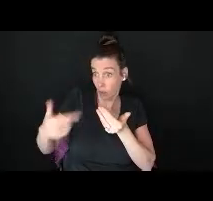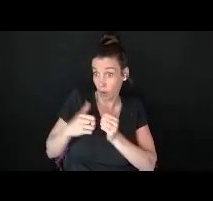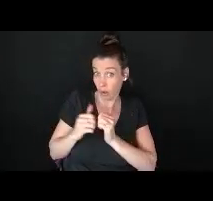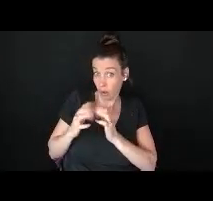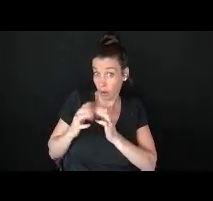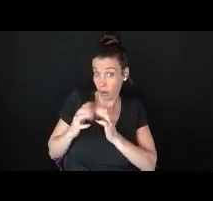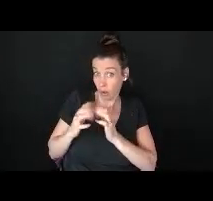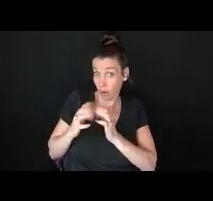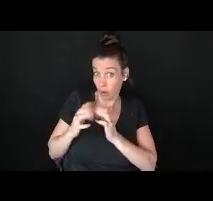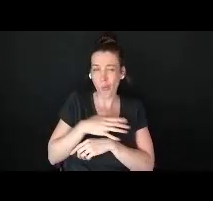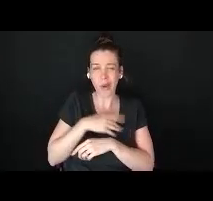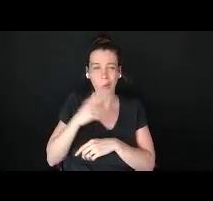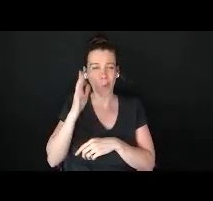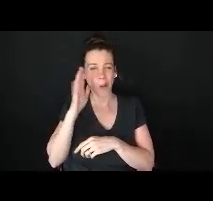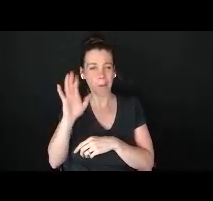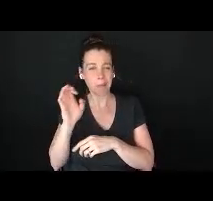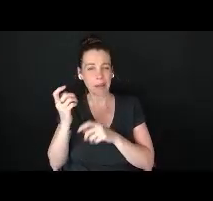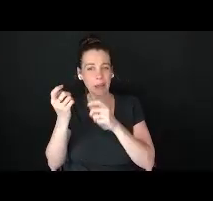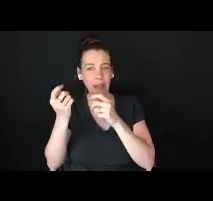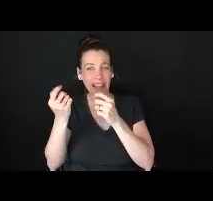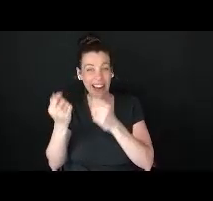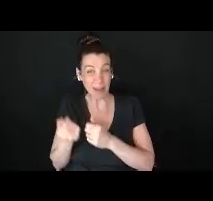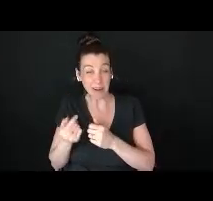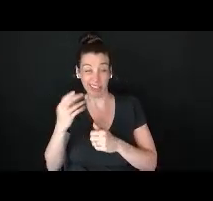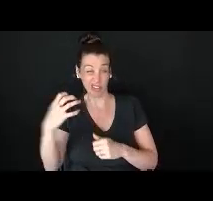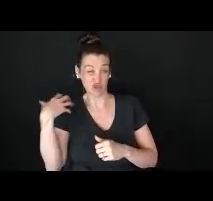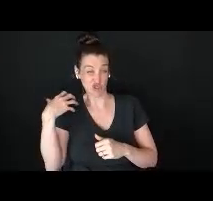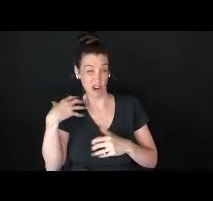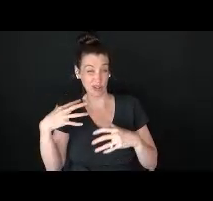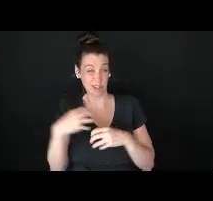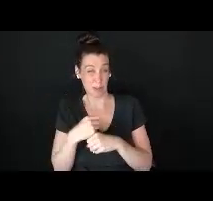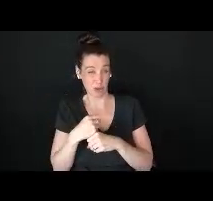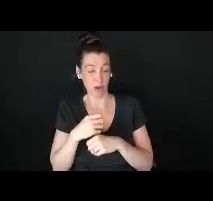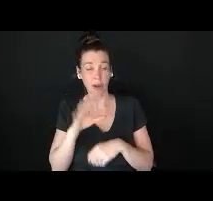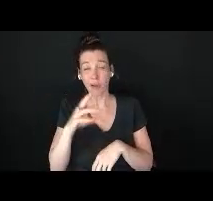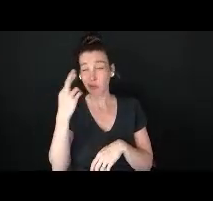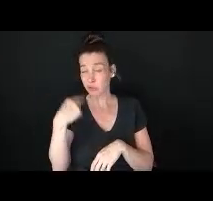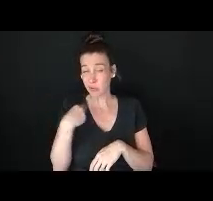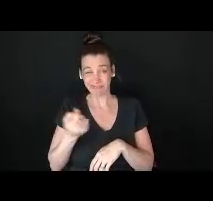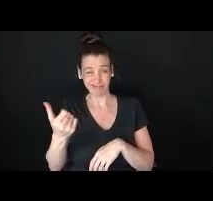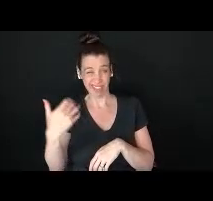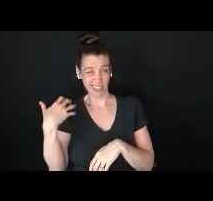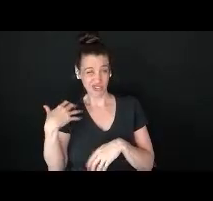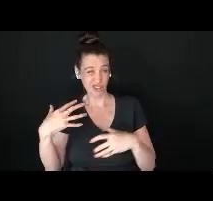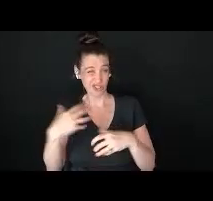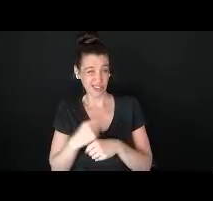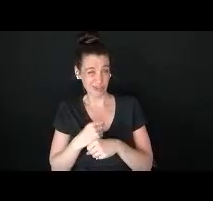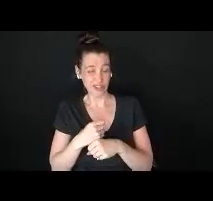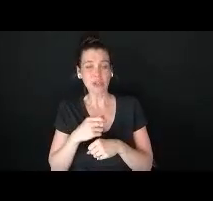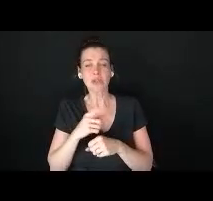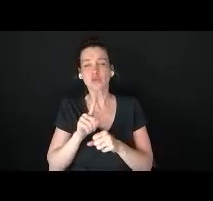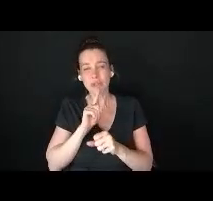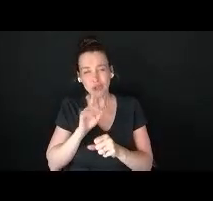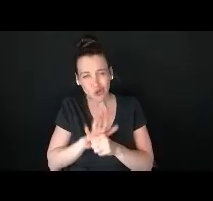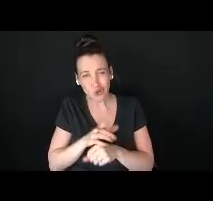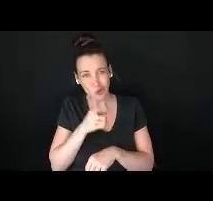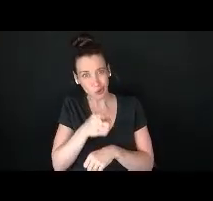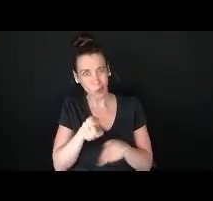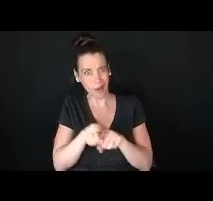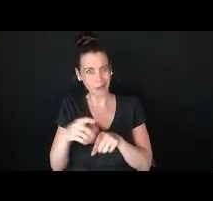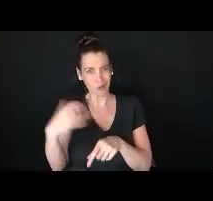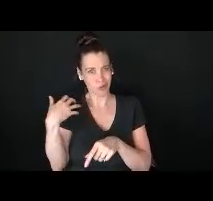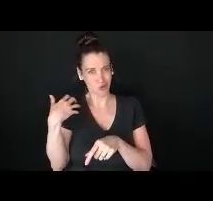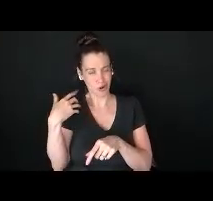to be eliminating the chair summary. The reason we're doing this is to ensure that you as the chair are able